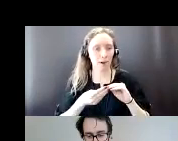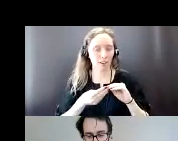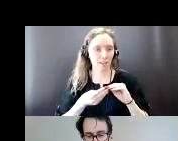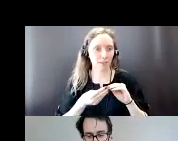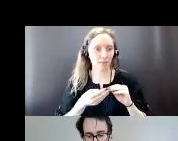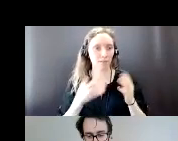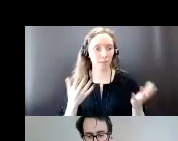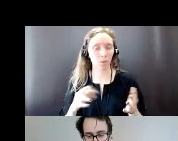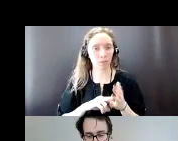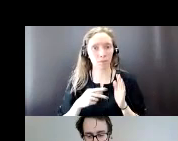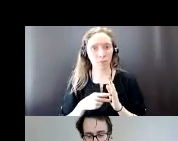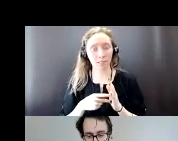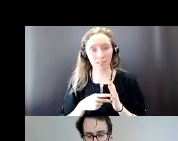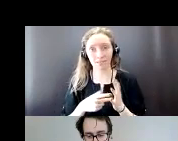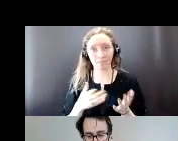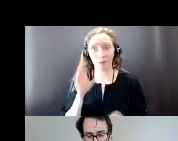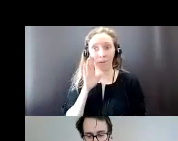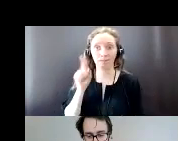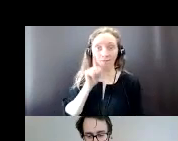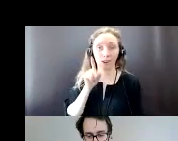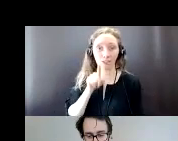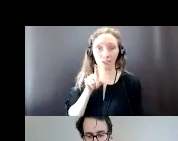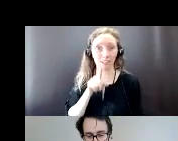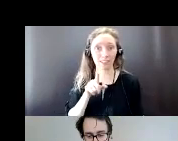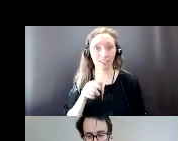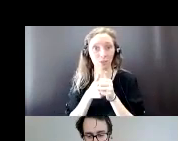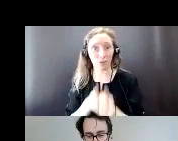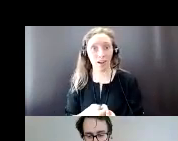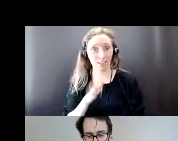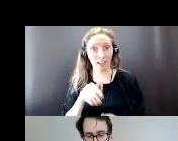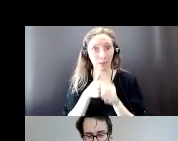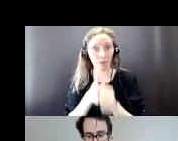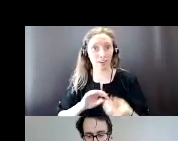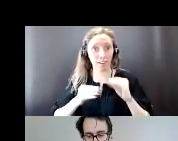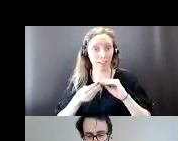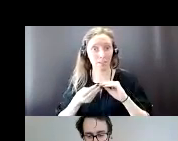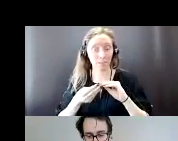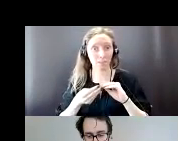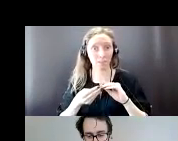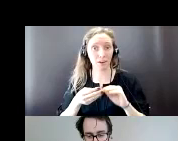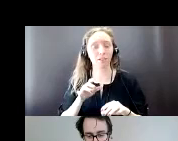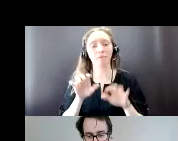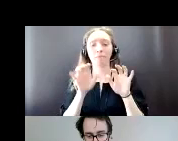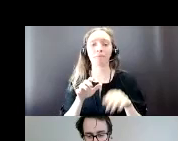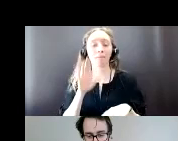out advising of this, and it asks for the tracking number, and it says once you put the tracking number in, you'll receive